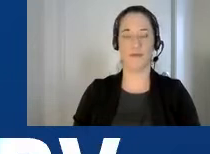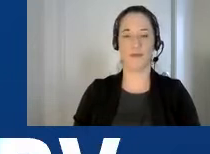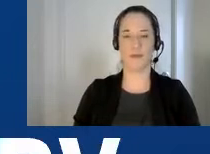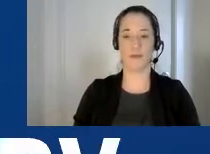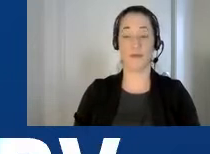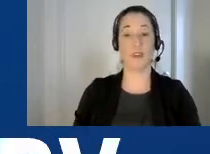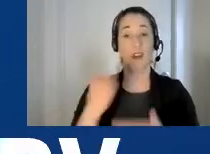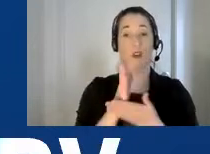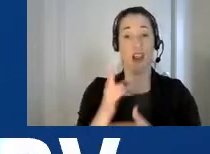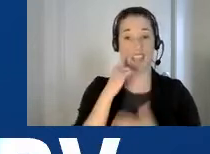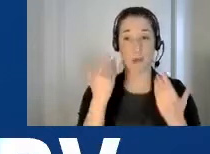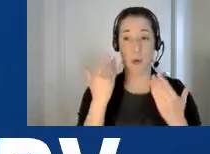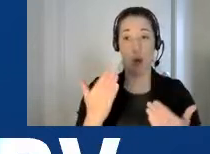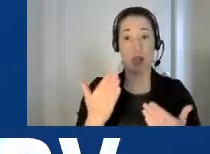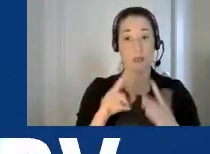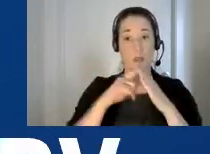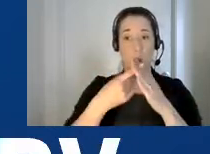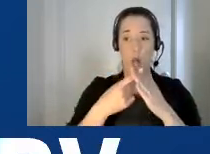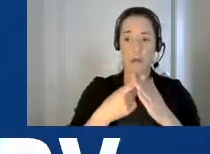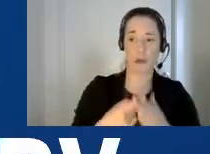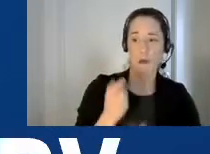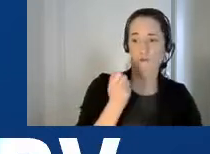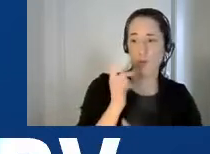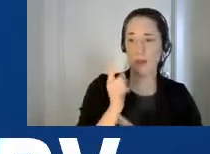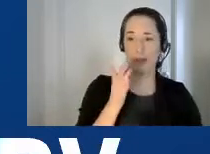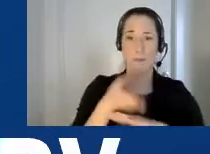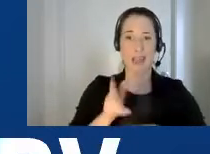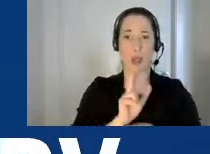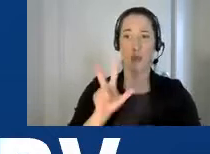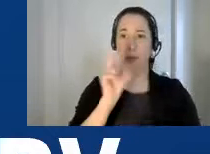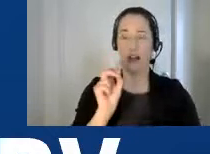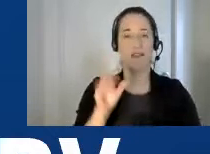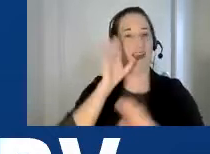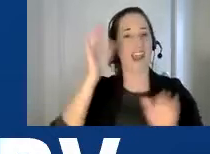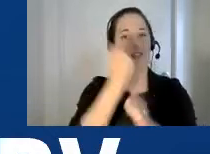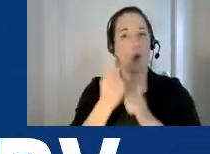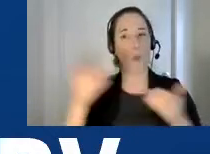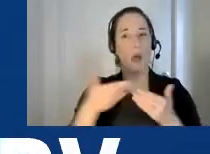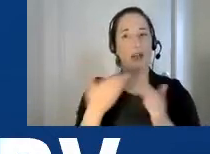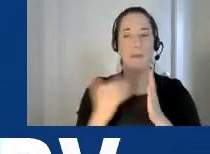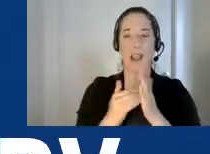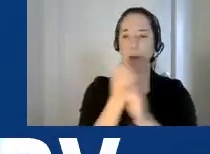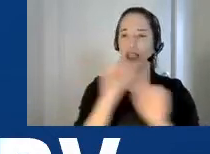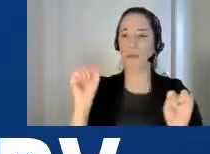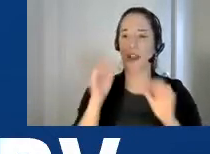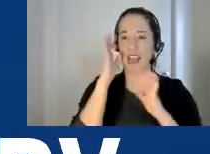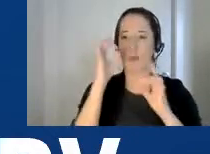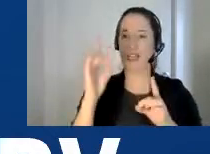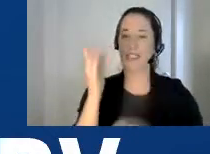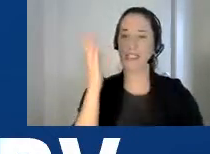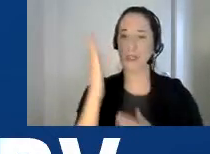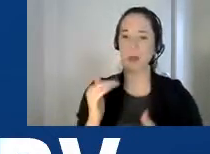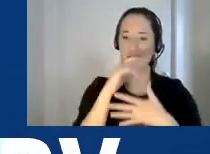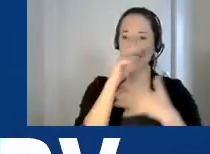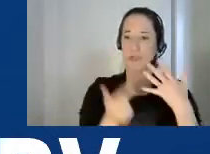All right, I think we can go ahead and get started. We're a few minutes past 3:30. So hey everyone, welcome again to the Emancipatory Education Speaker Series